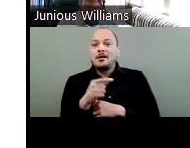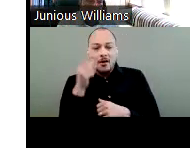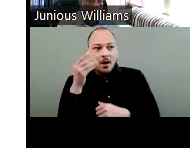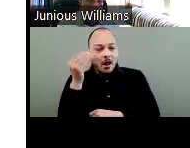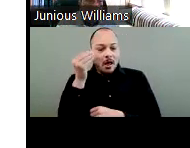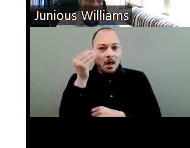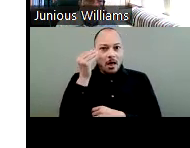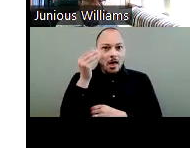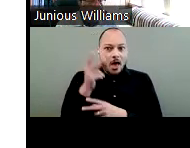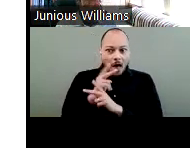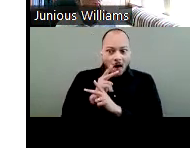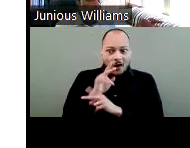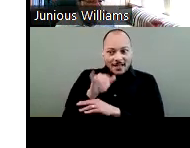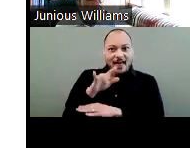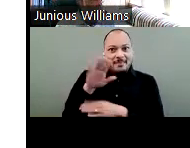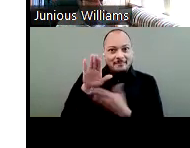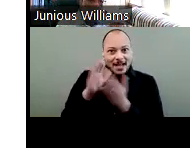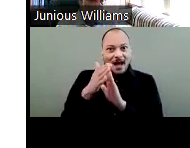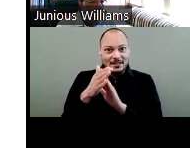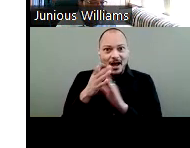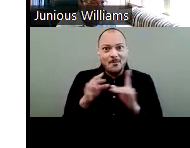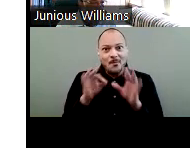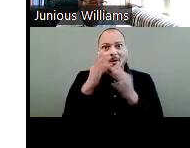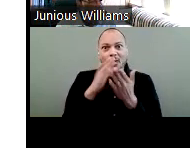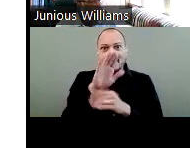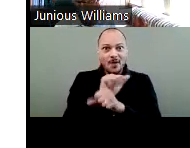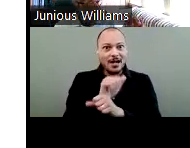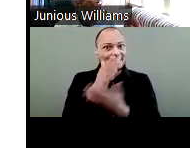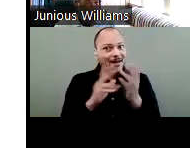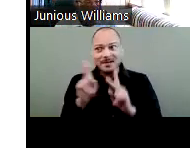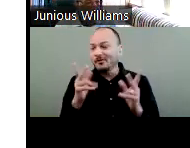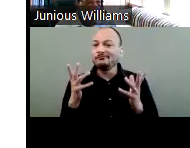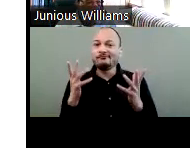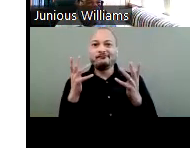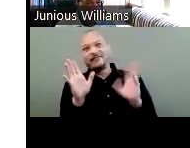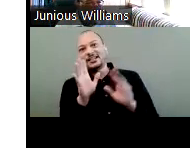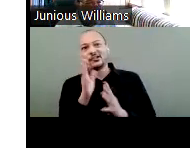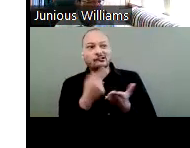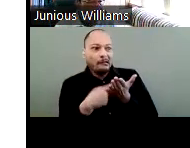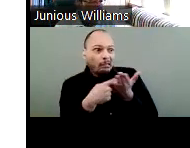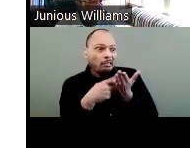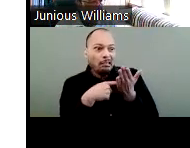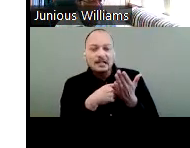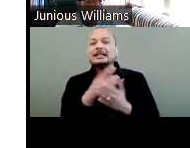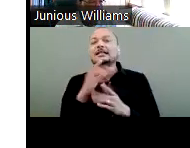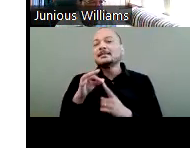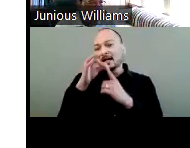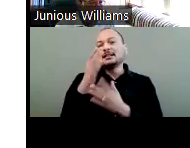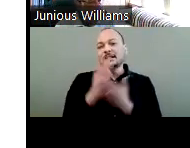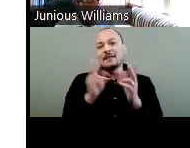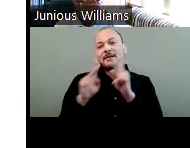becomes a staple part of your work. Some people are tired of talking, and especially some people in these neighborhoods